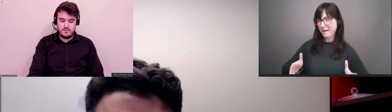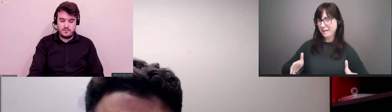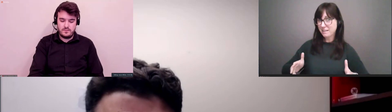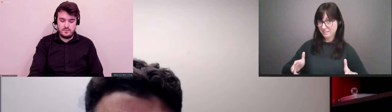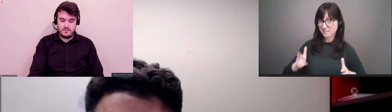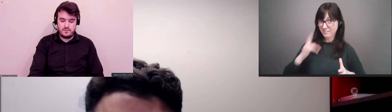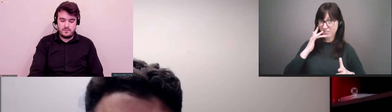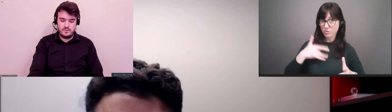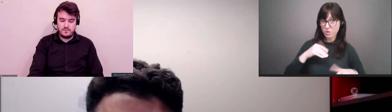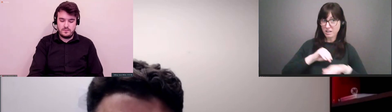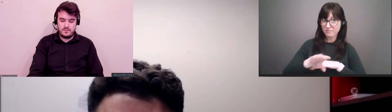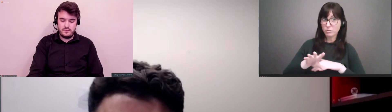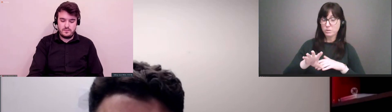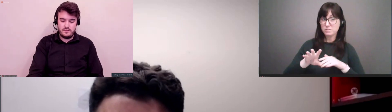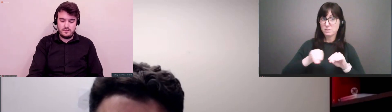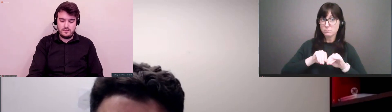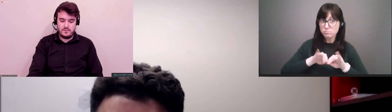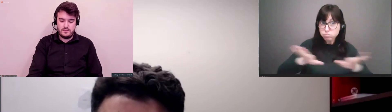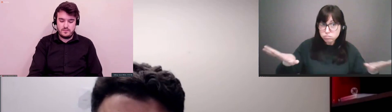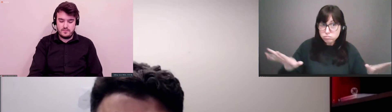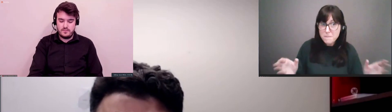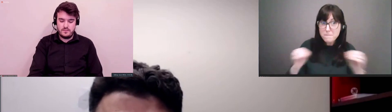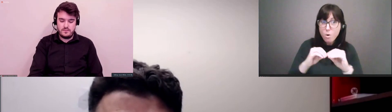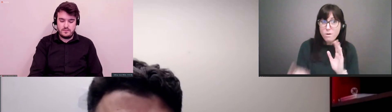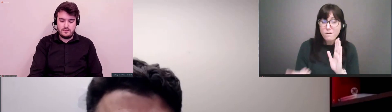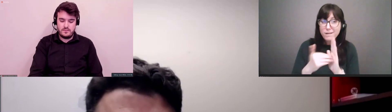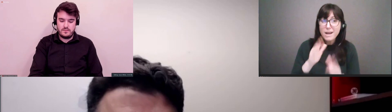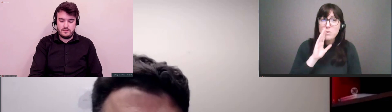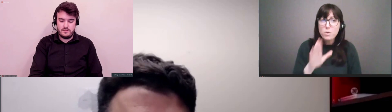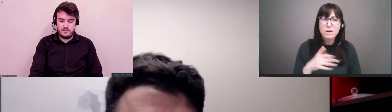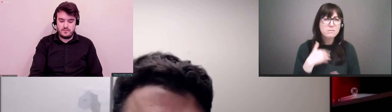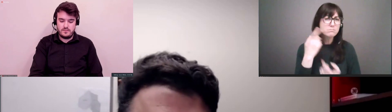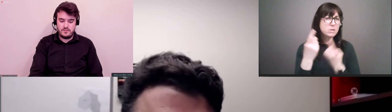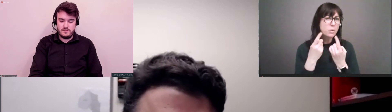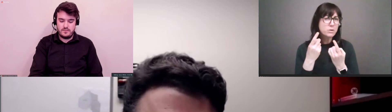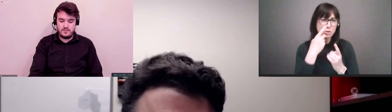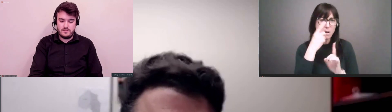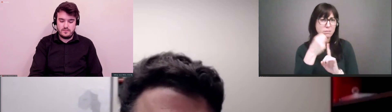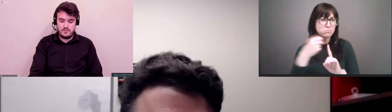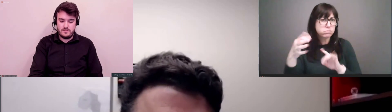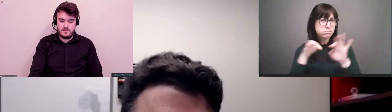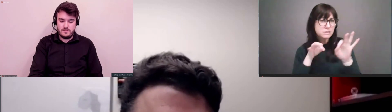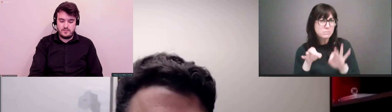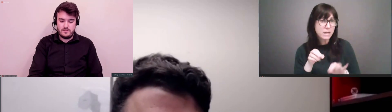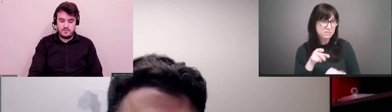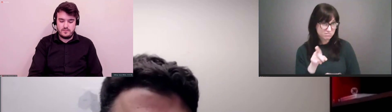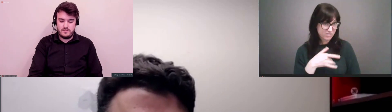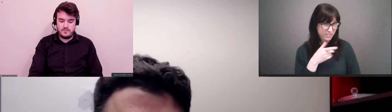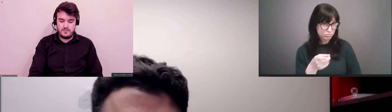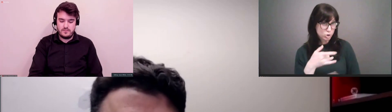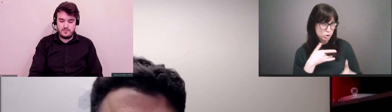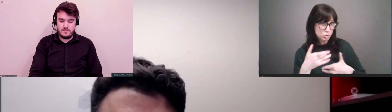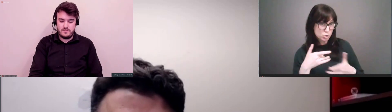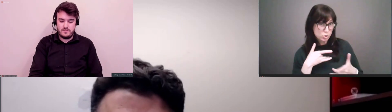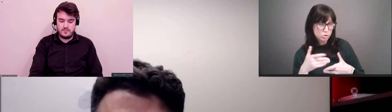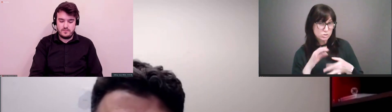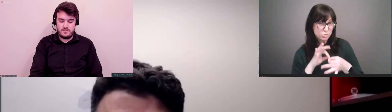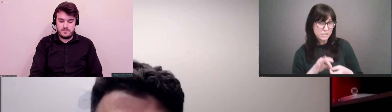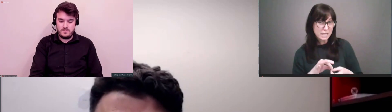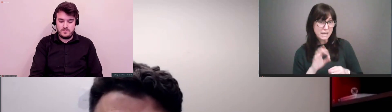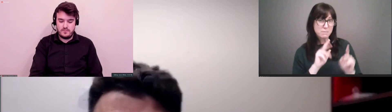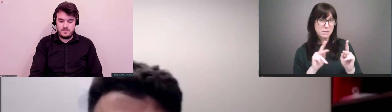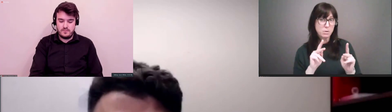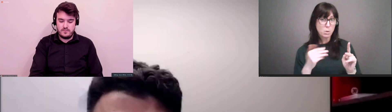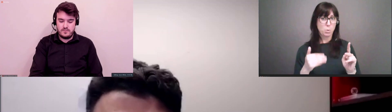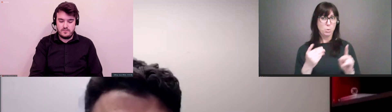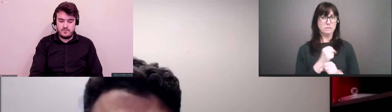around physical distancing and slowing the growth? I'm wondering if you could talk a little bit more about how concerned you are about people thinking that they're